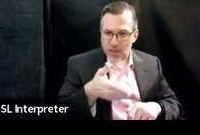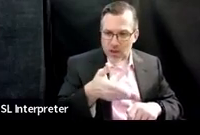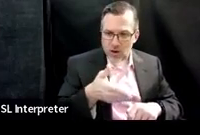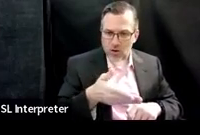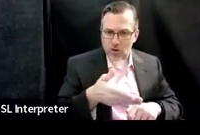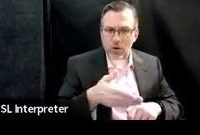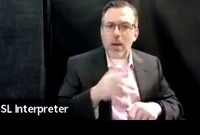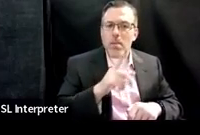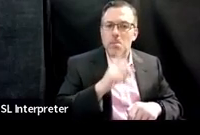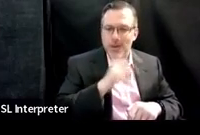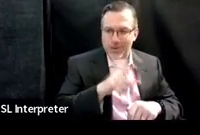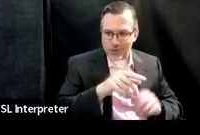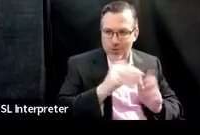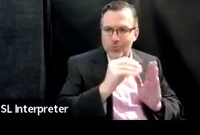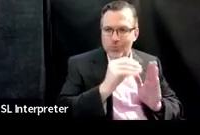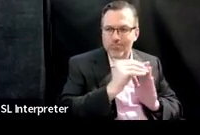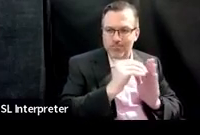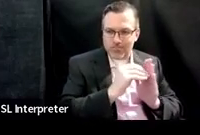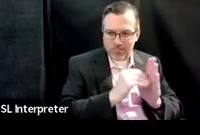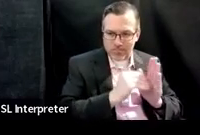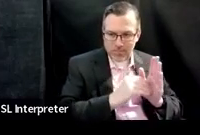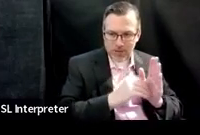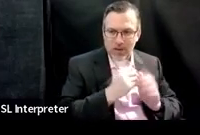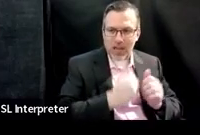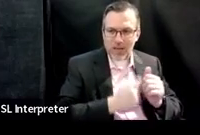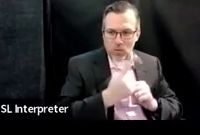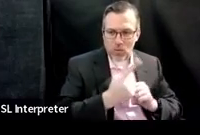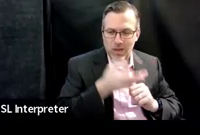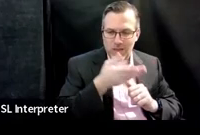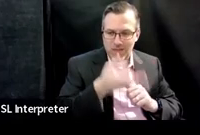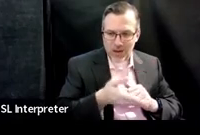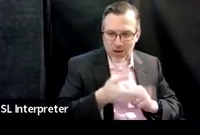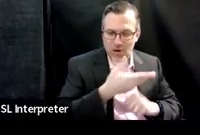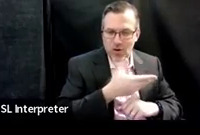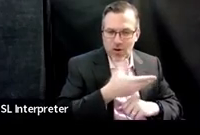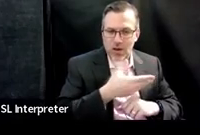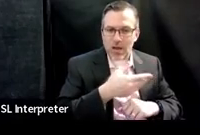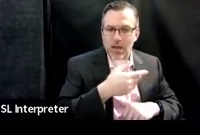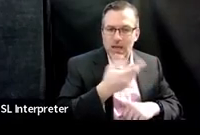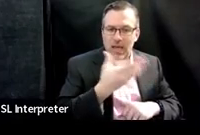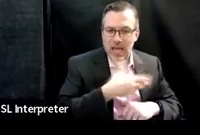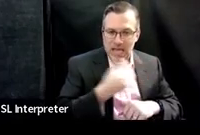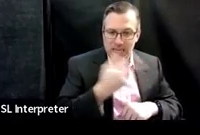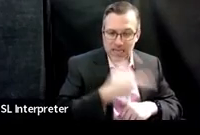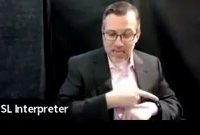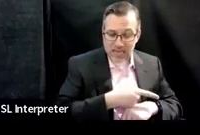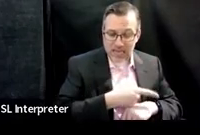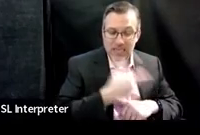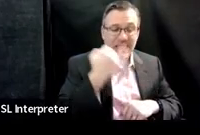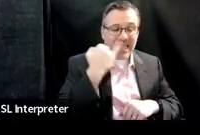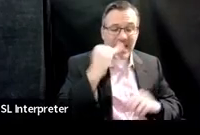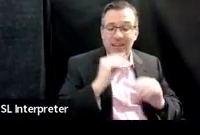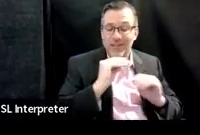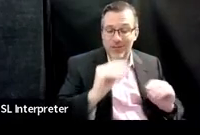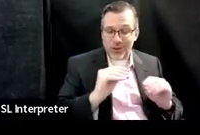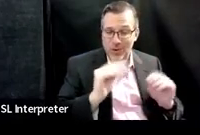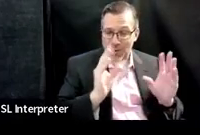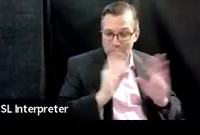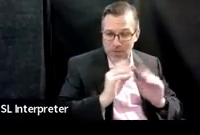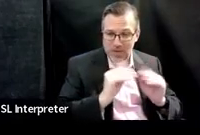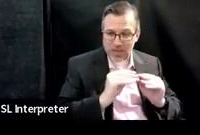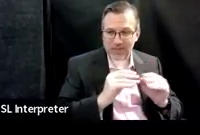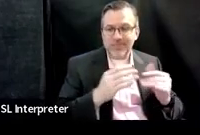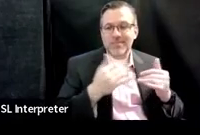that attended the meeting and the date of that meeting. And if there was no meeting, you still need to record the people